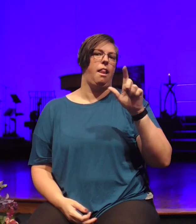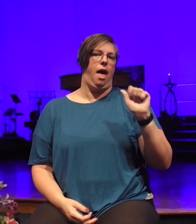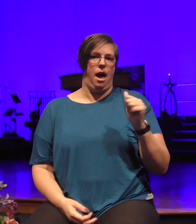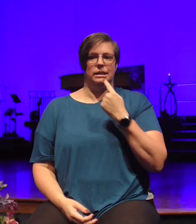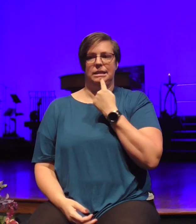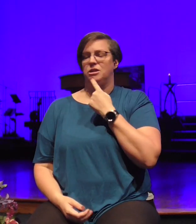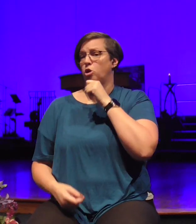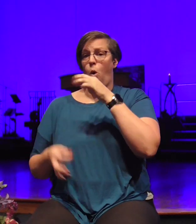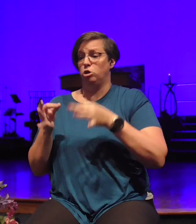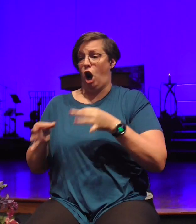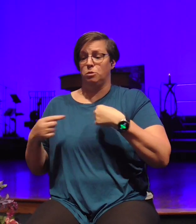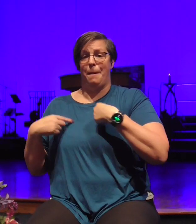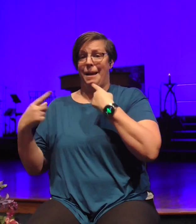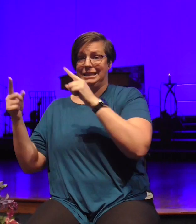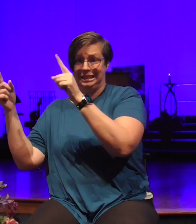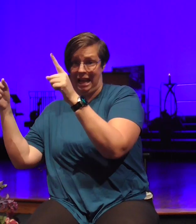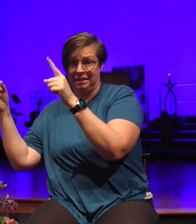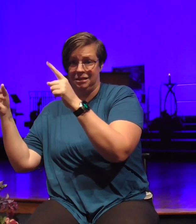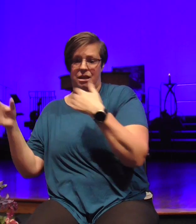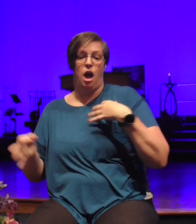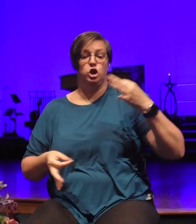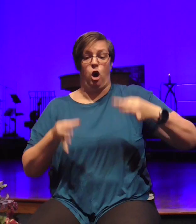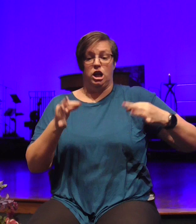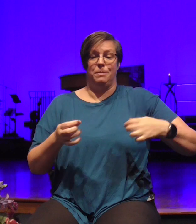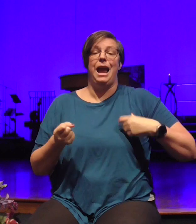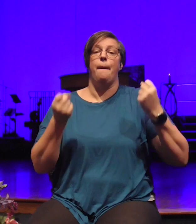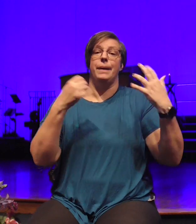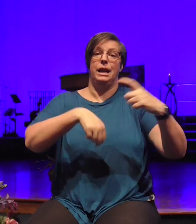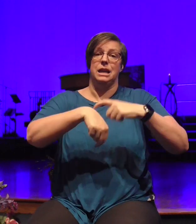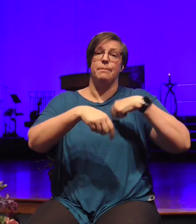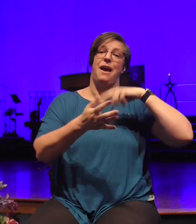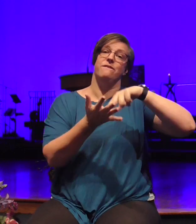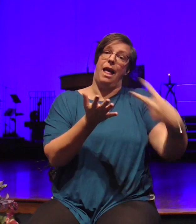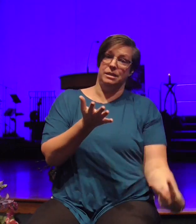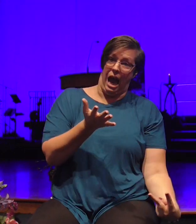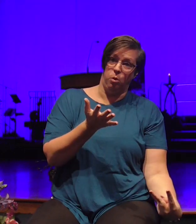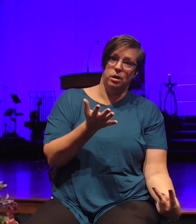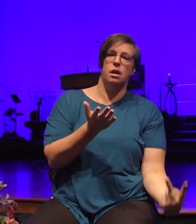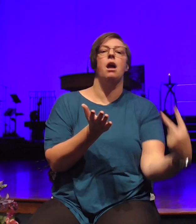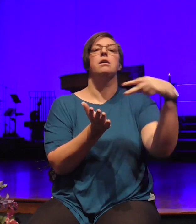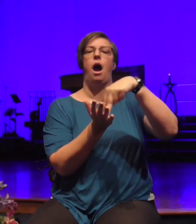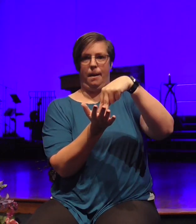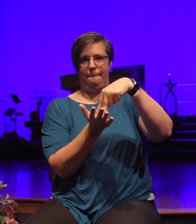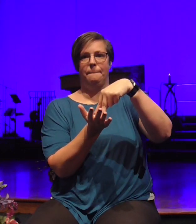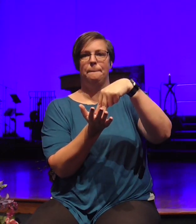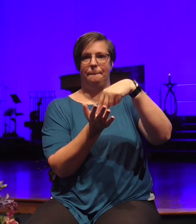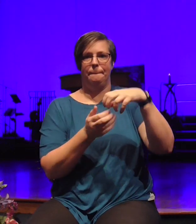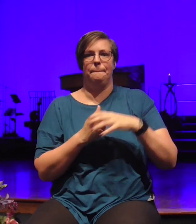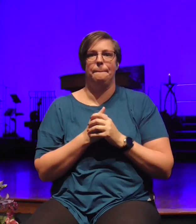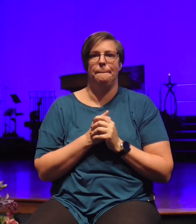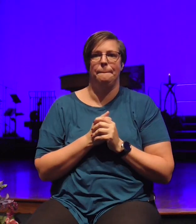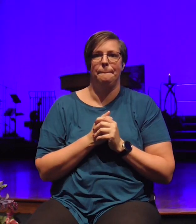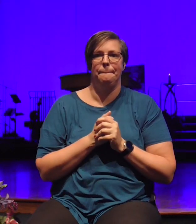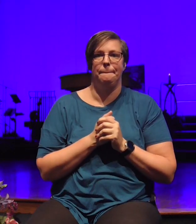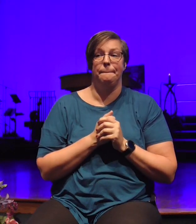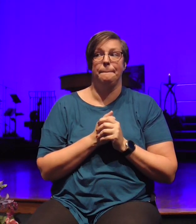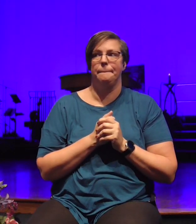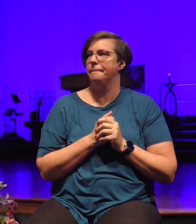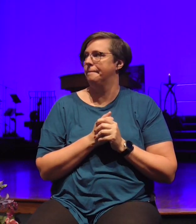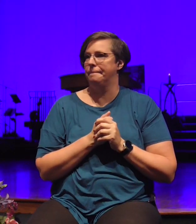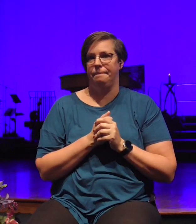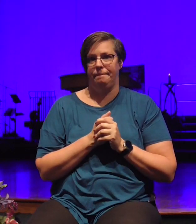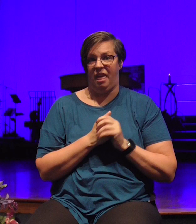success. Judge me by how many times I fell down and got back up again." That, to